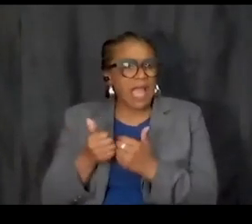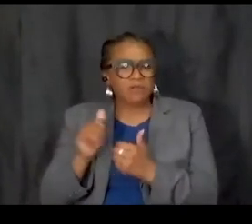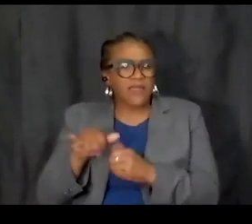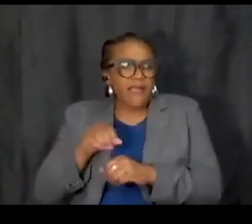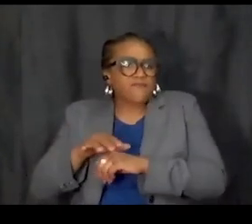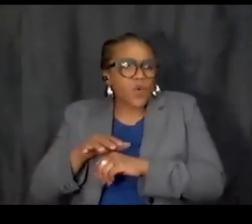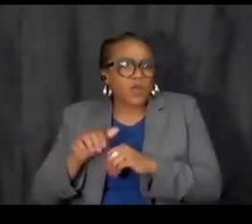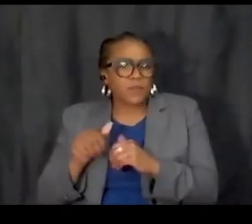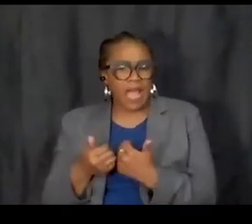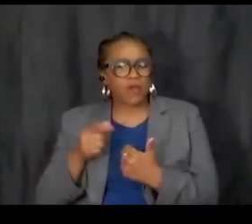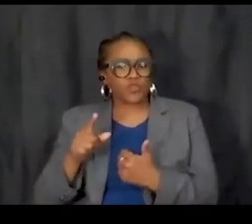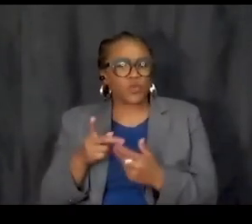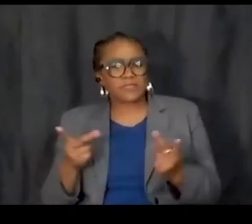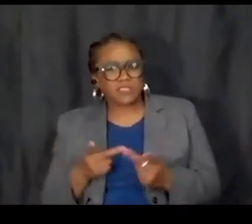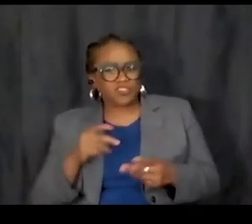world.